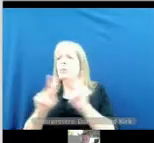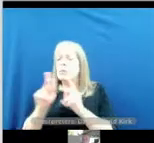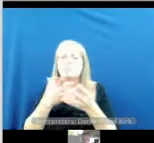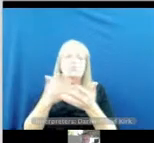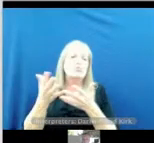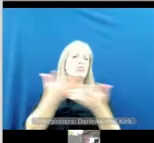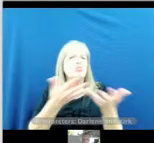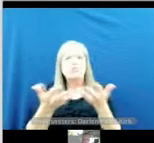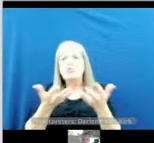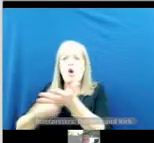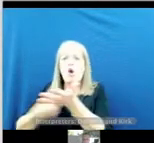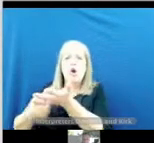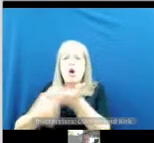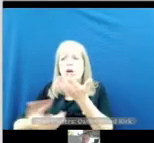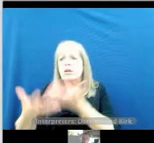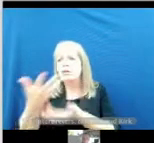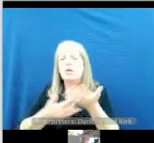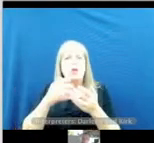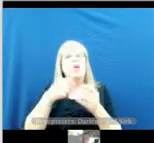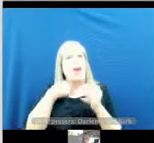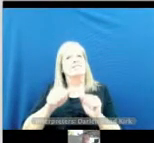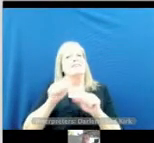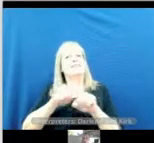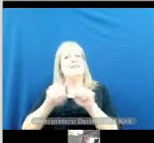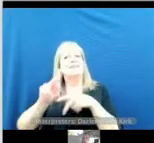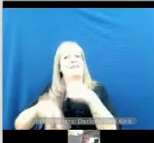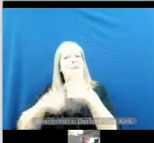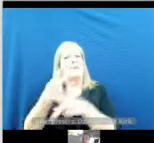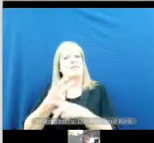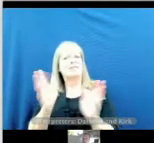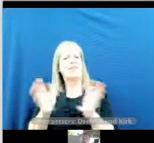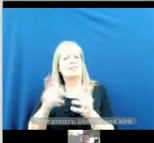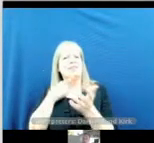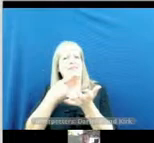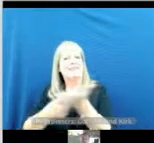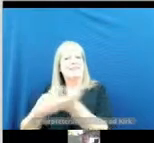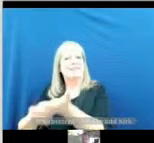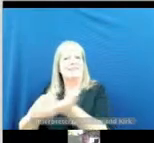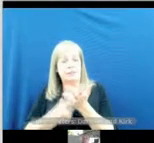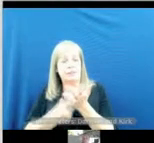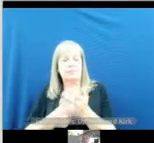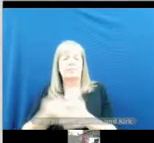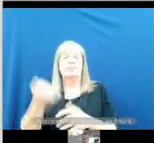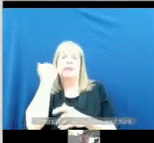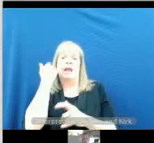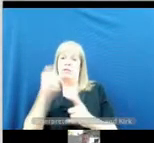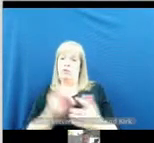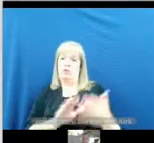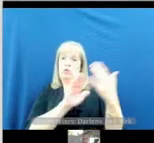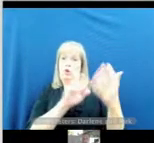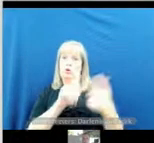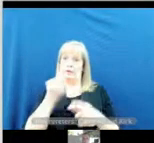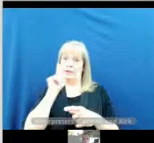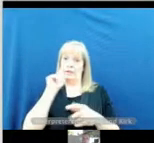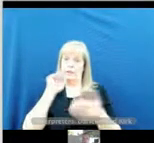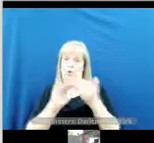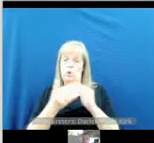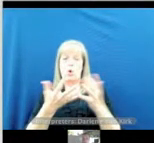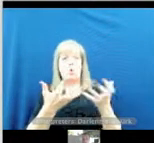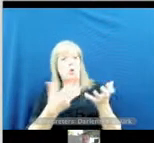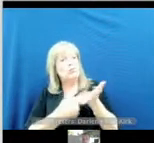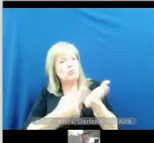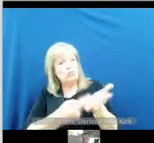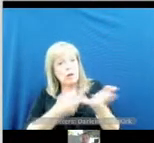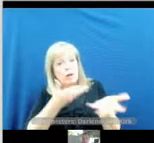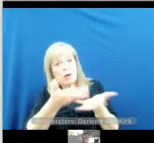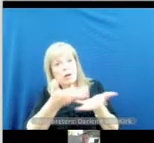of conversation. So when you're talking about the deaf community, what you want to talk about then is just provide